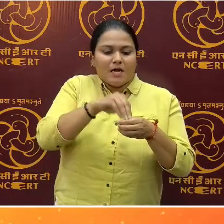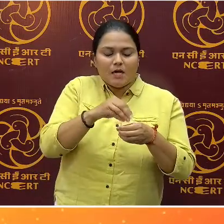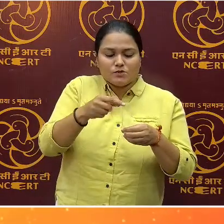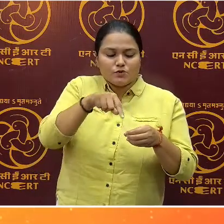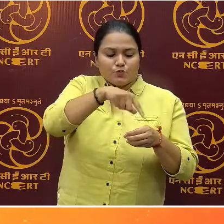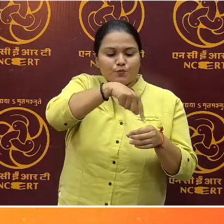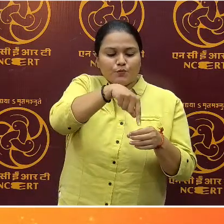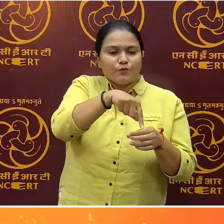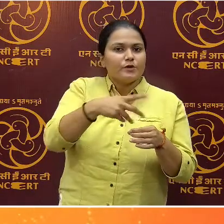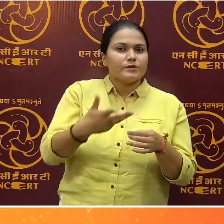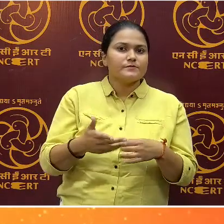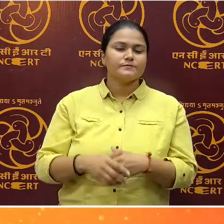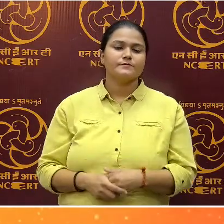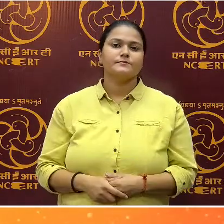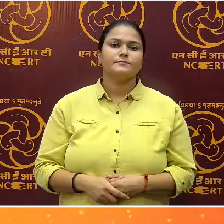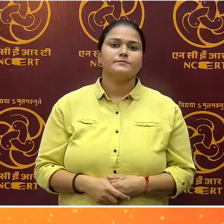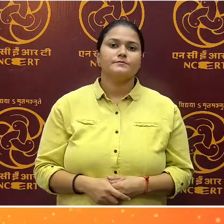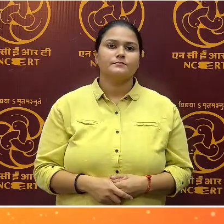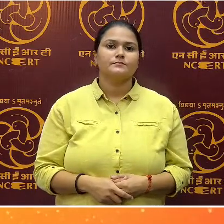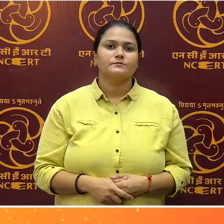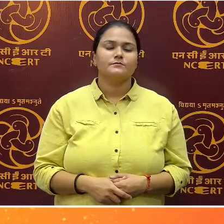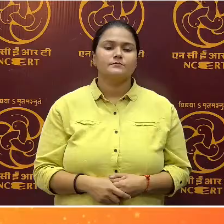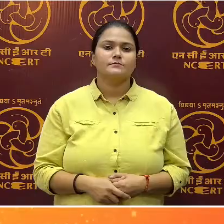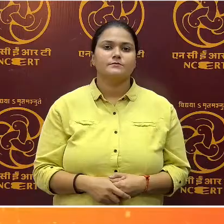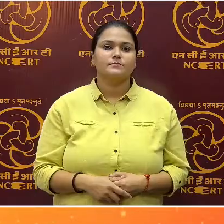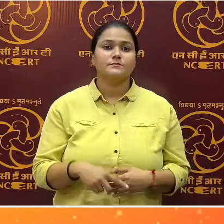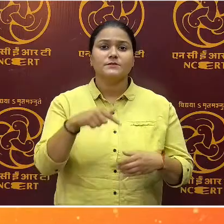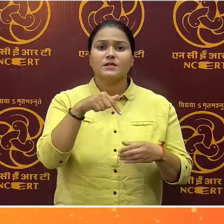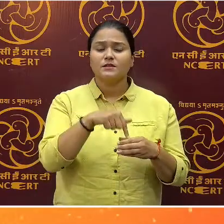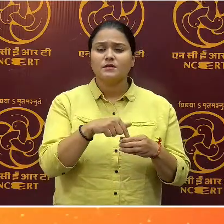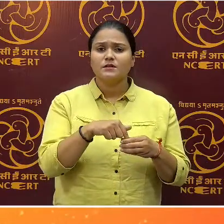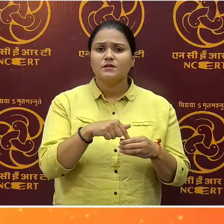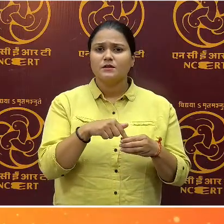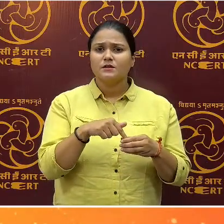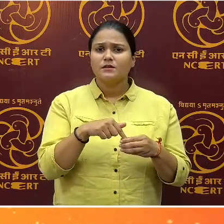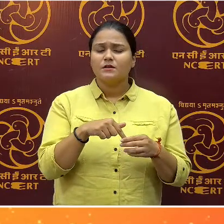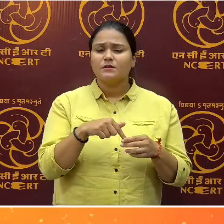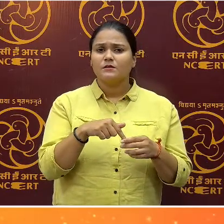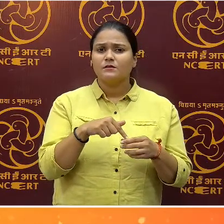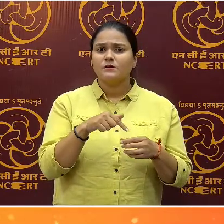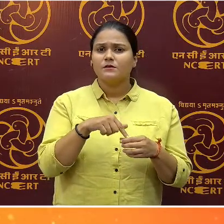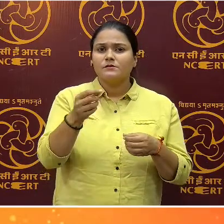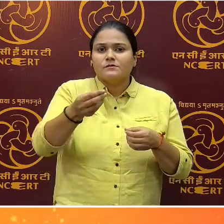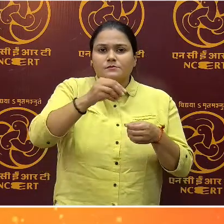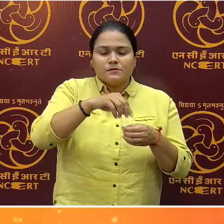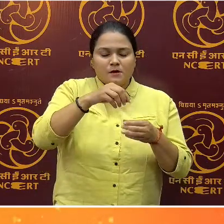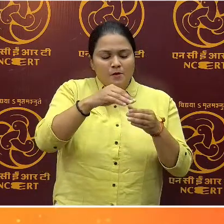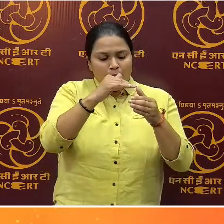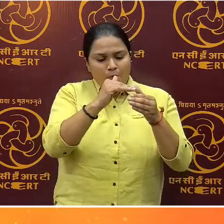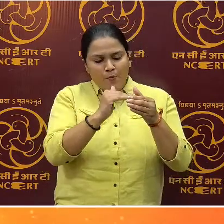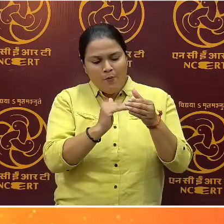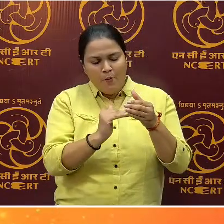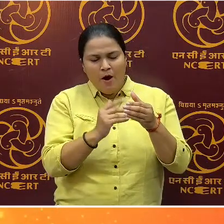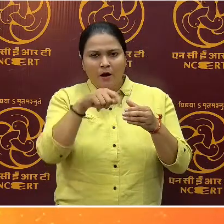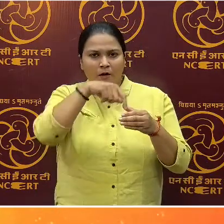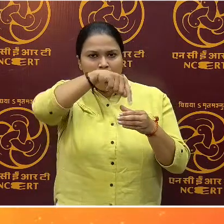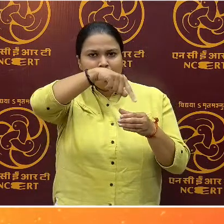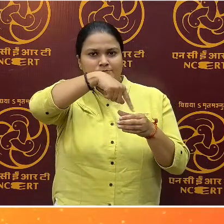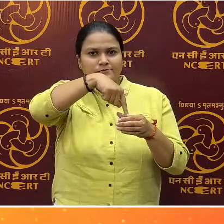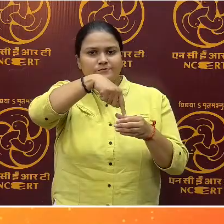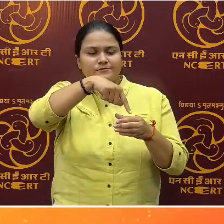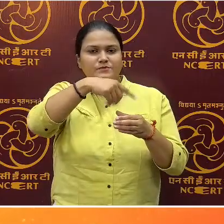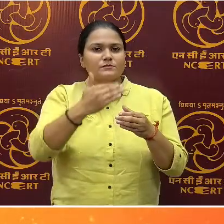solution, right? So the amount of solute that is dissolved in a given amount